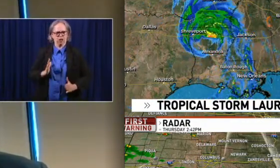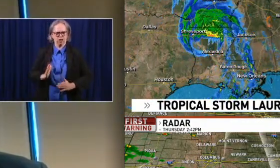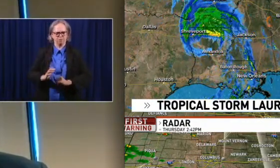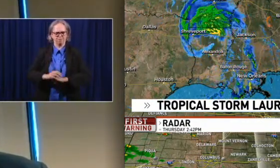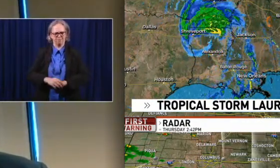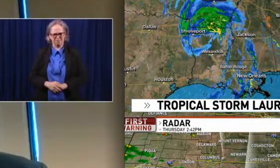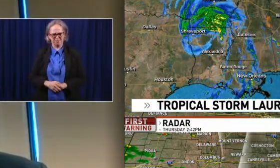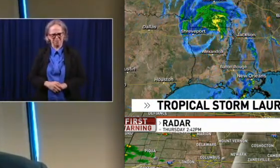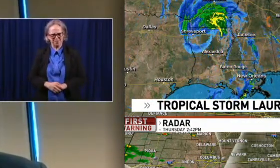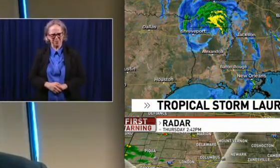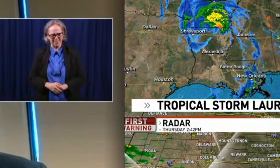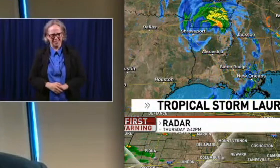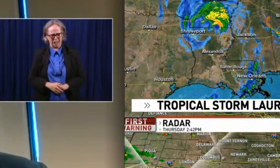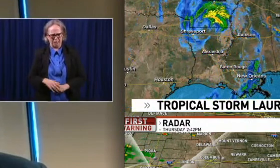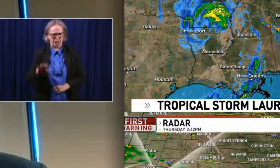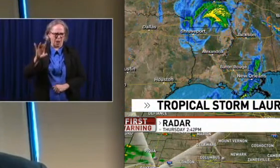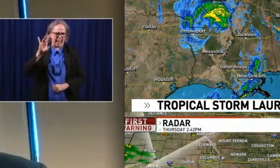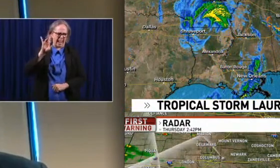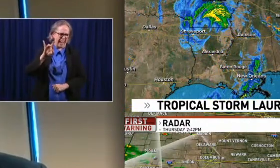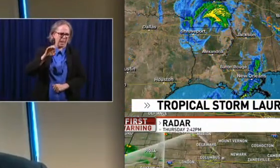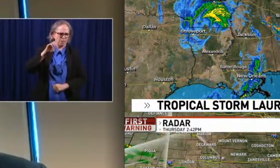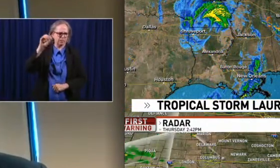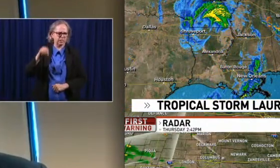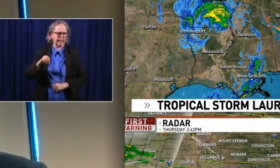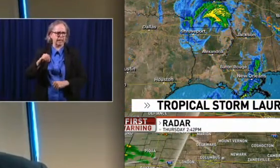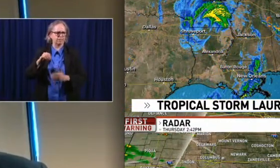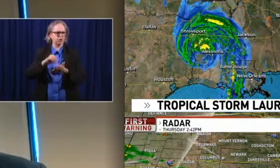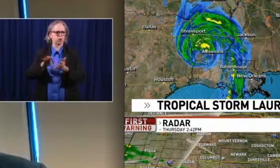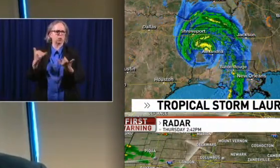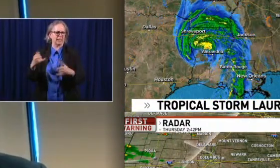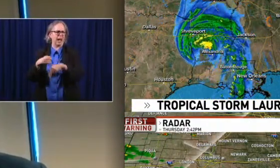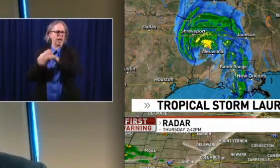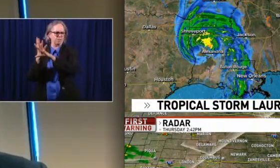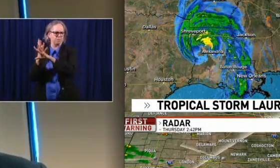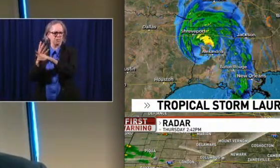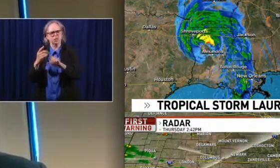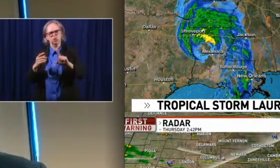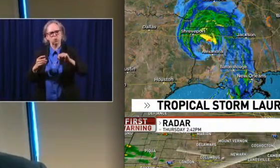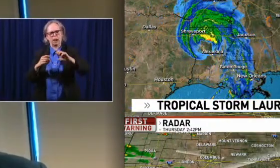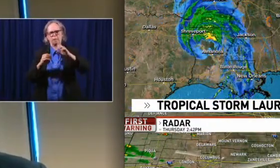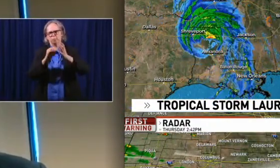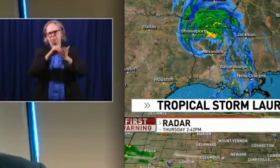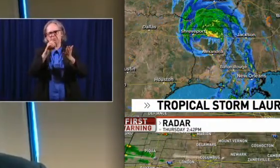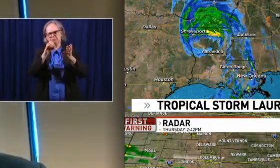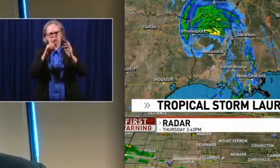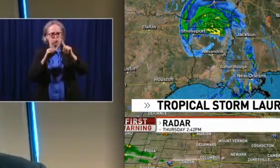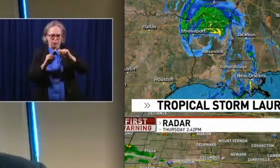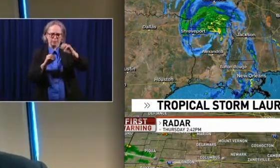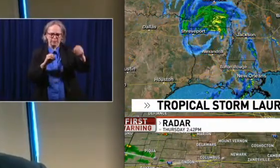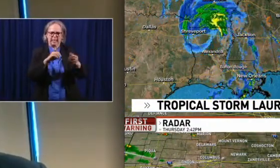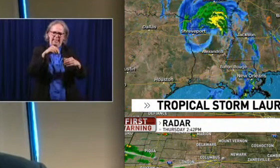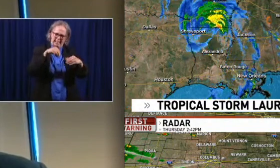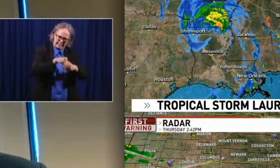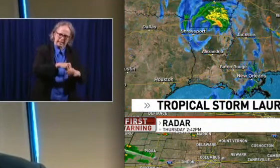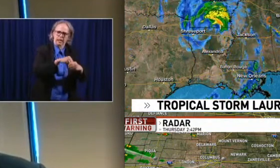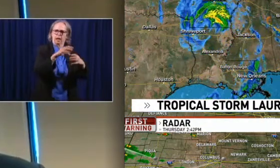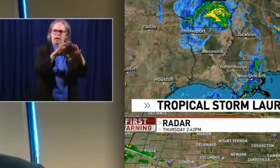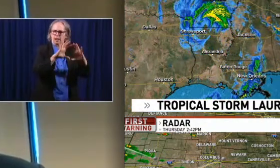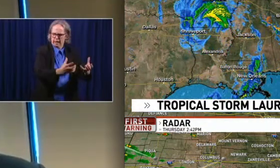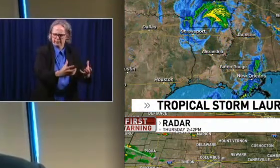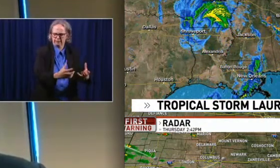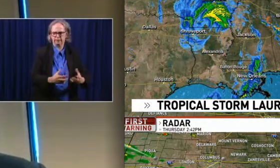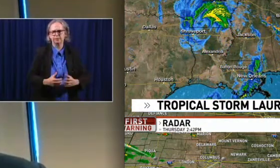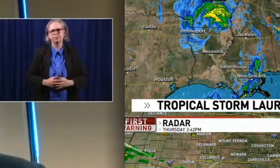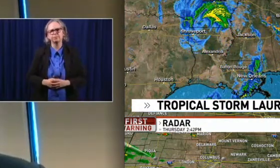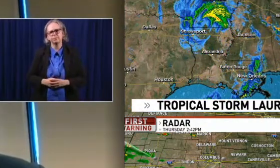80% remote and 20% on ground. And that 20%, as I indicated to you earlier, is in our workforce area.